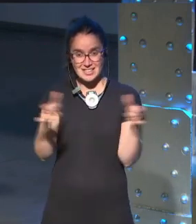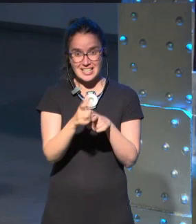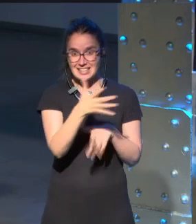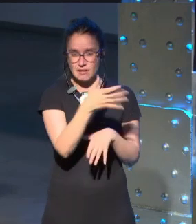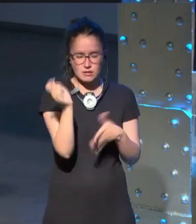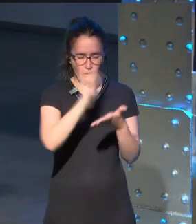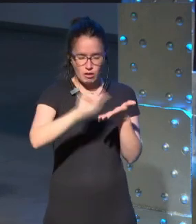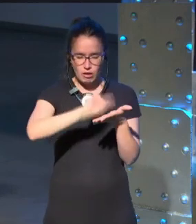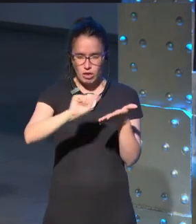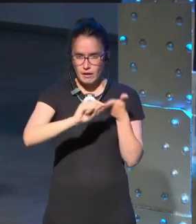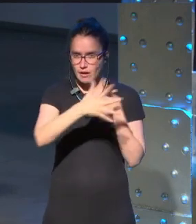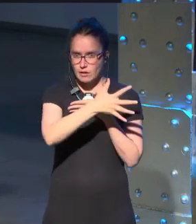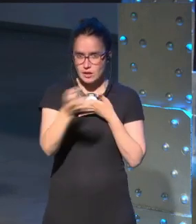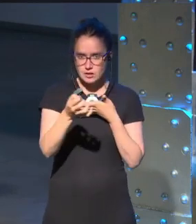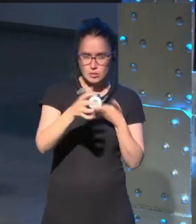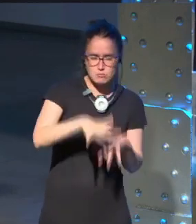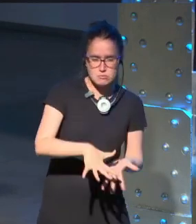plot structure and so forth.